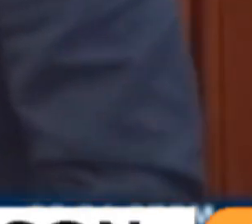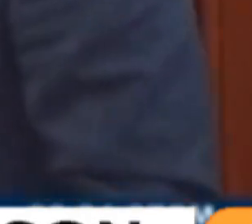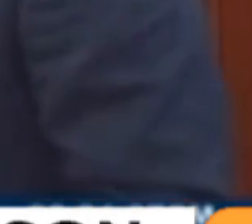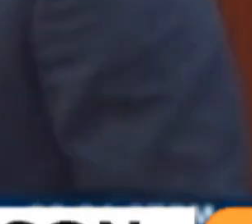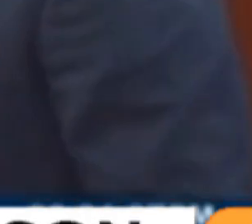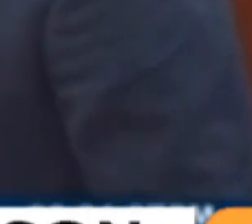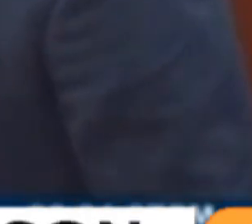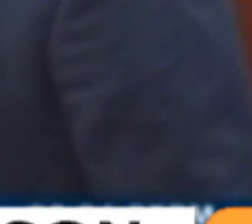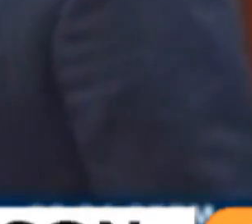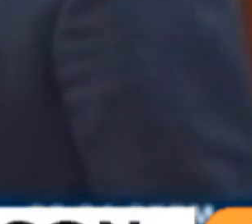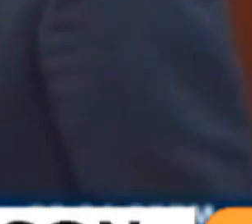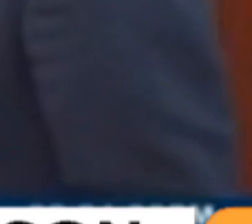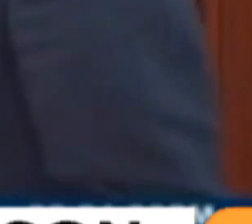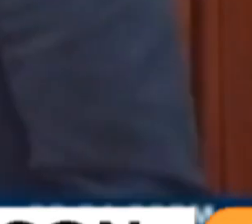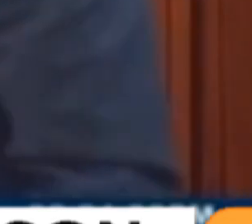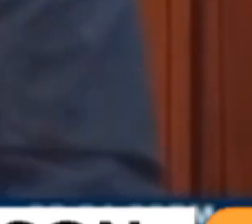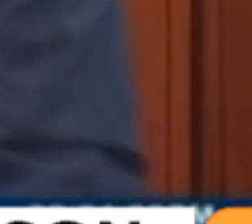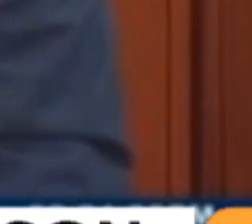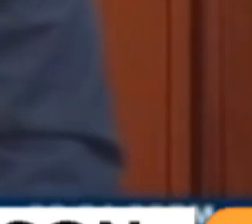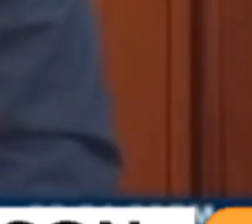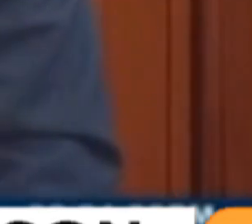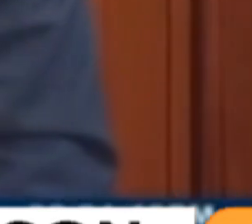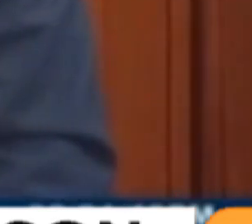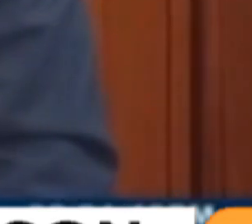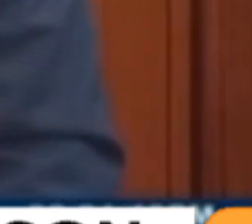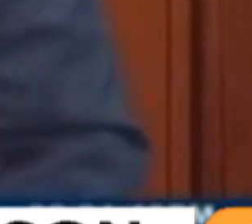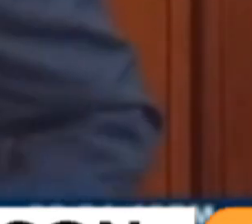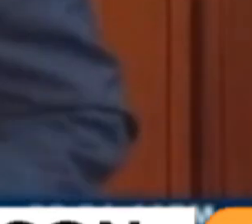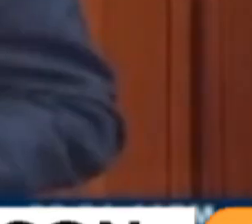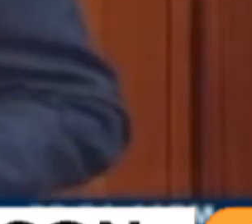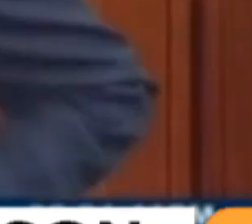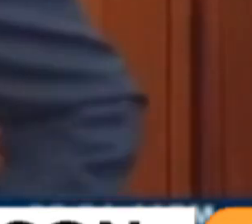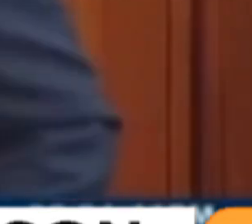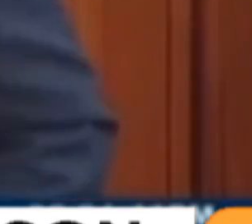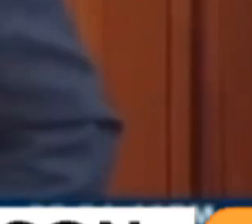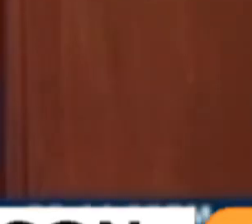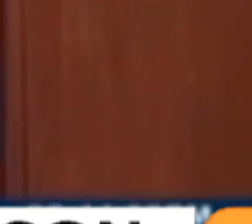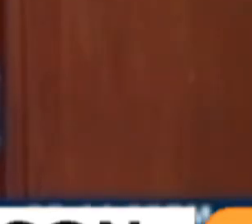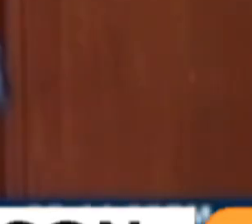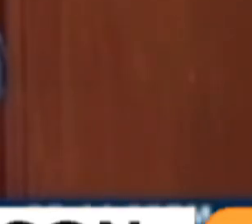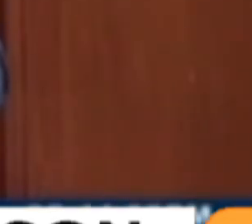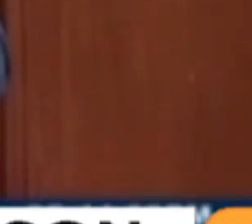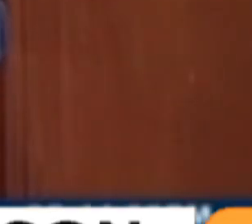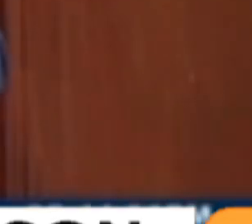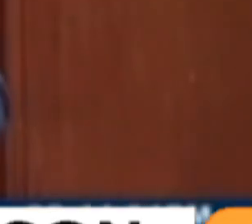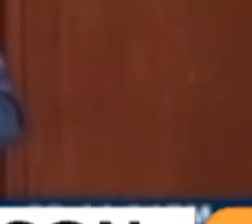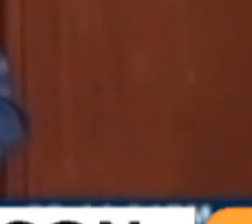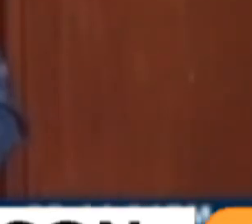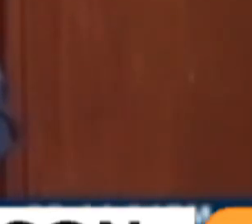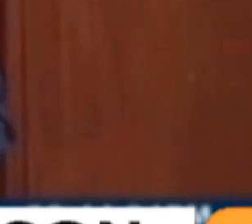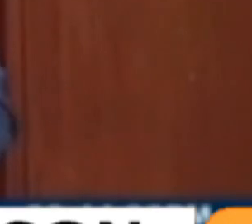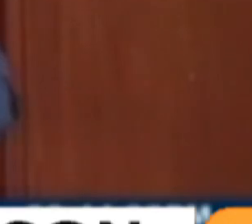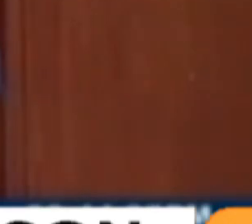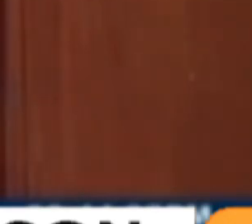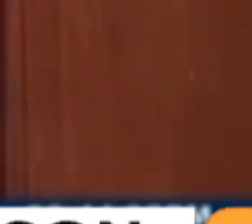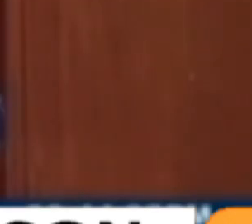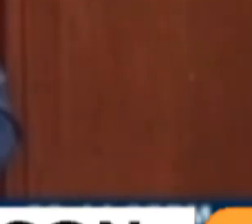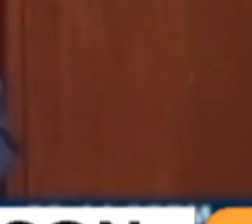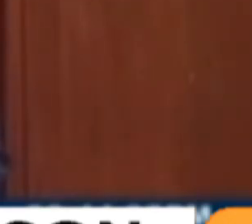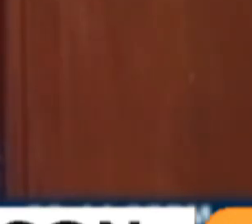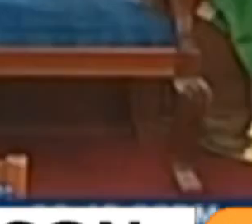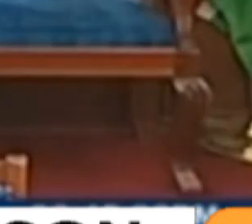Speaker, on how to find a way forward that, Mr. Speaker, can unite all of Senator. Us. If we adjourn 100 times,